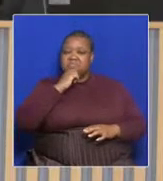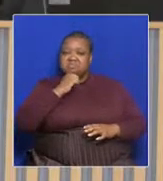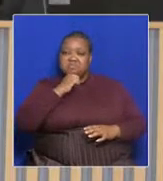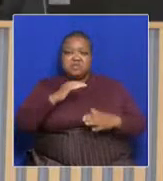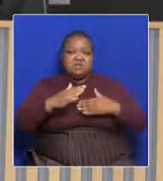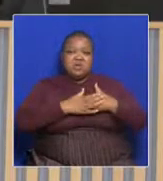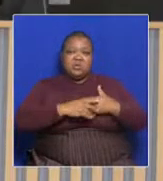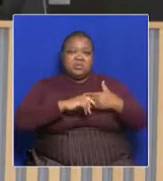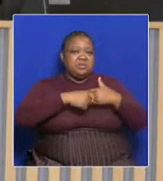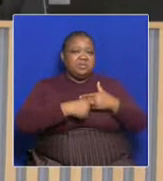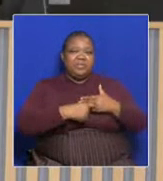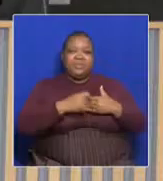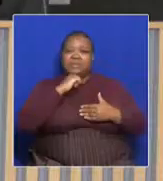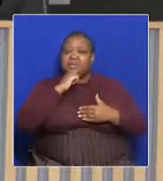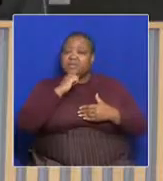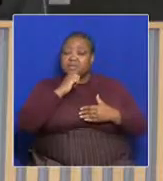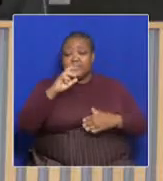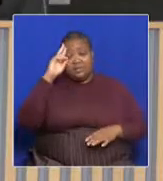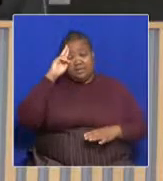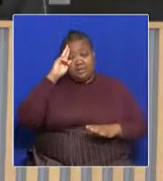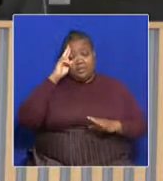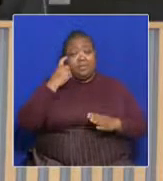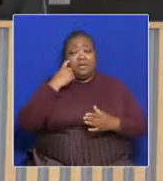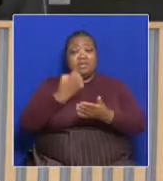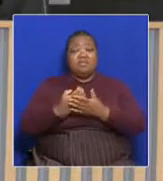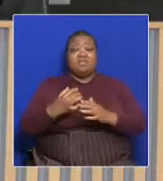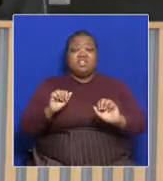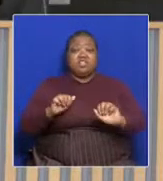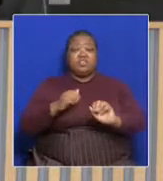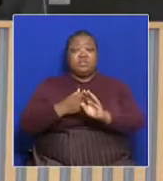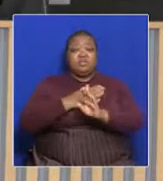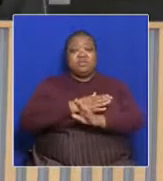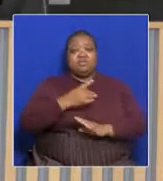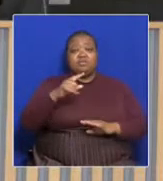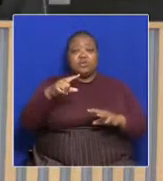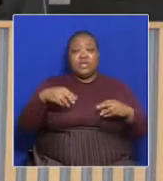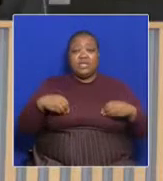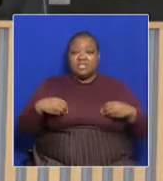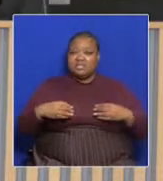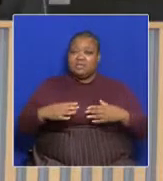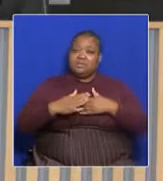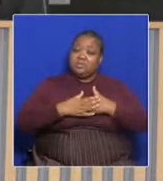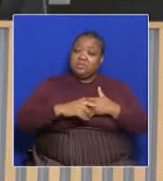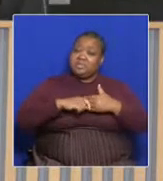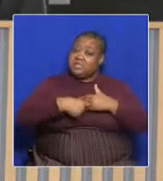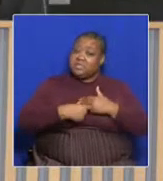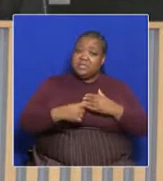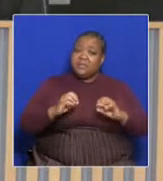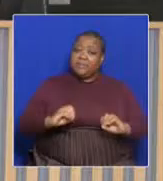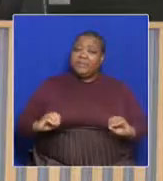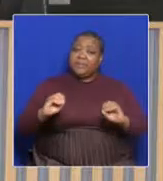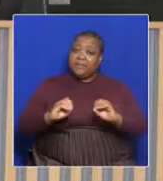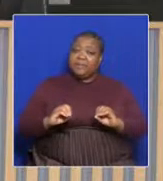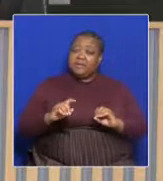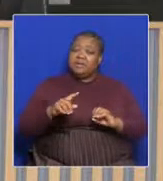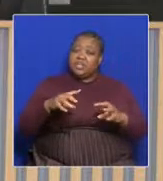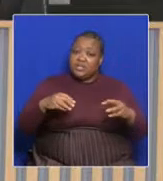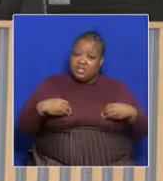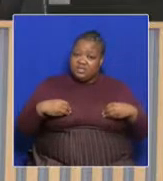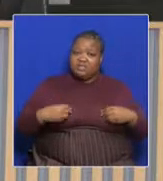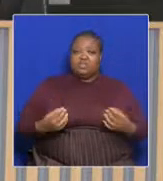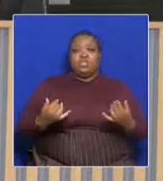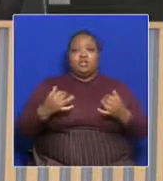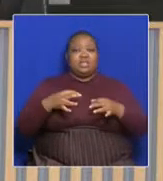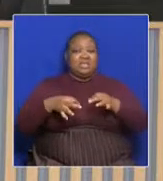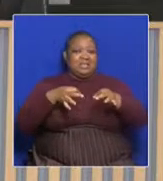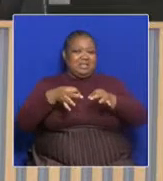your evidence earlier was you were accepting that you did not seal it, or you may not have sealed it. And then you seek to justify that